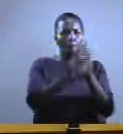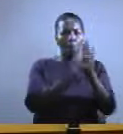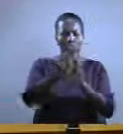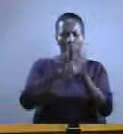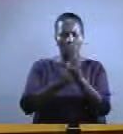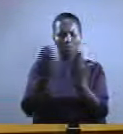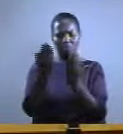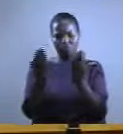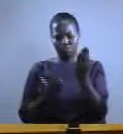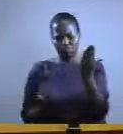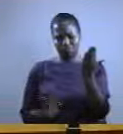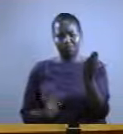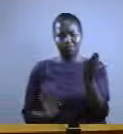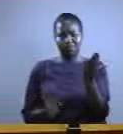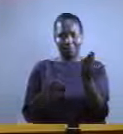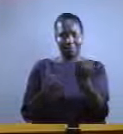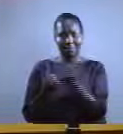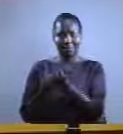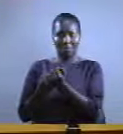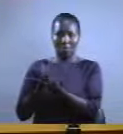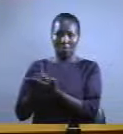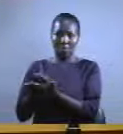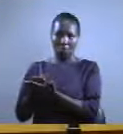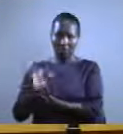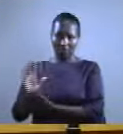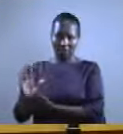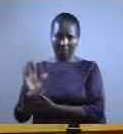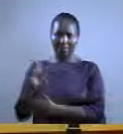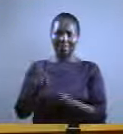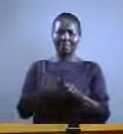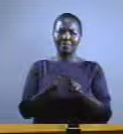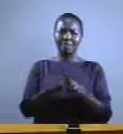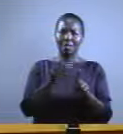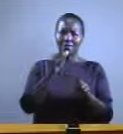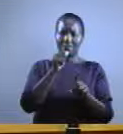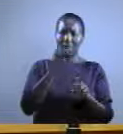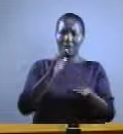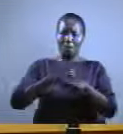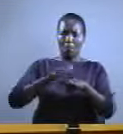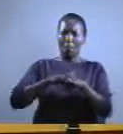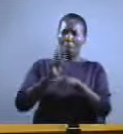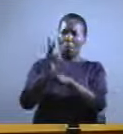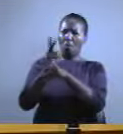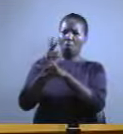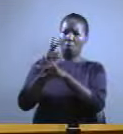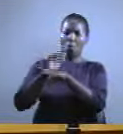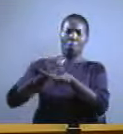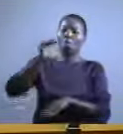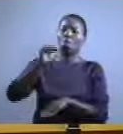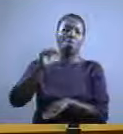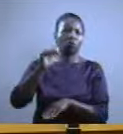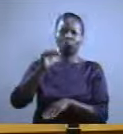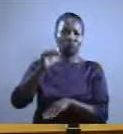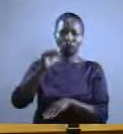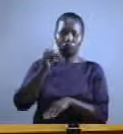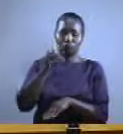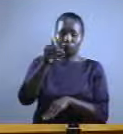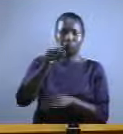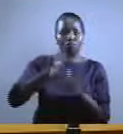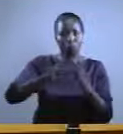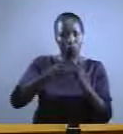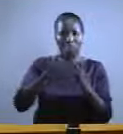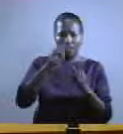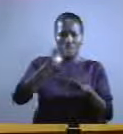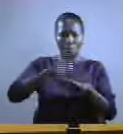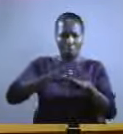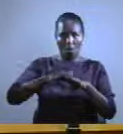economy. Further, it recognizes the risk of servicing debt cost and continue to establish economic path of